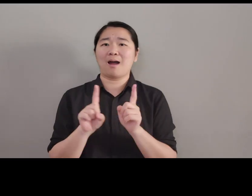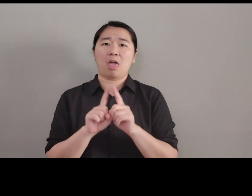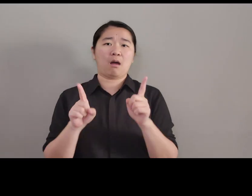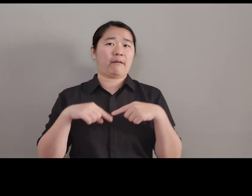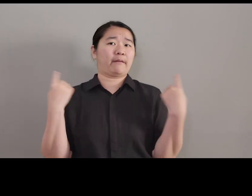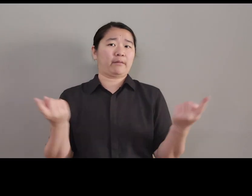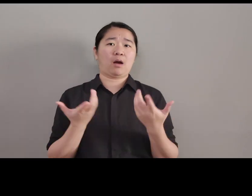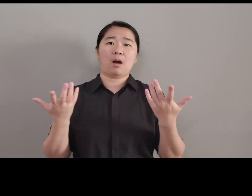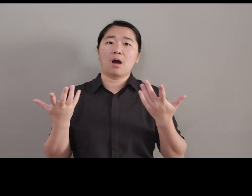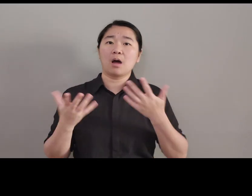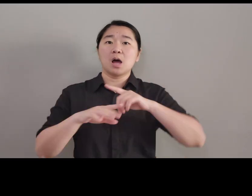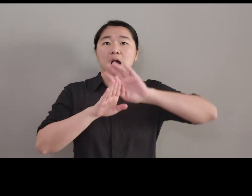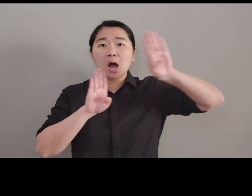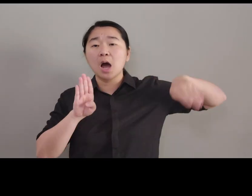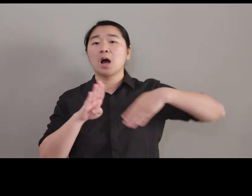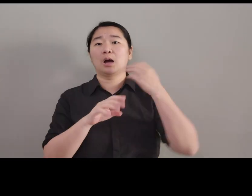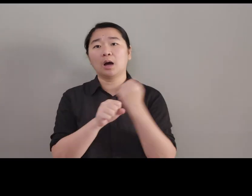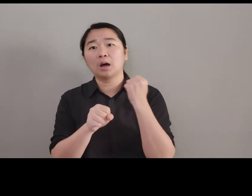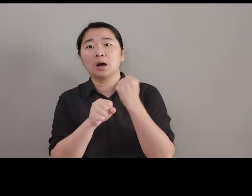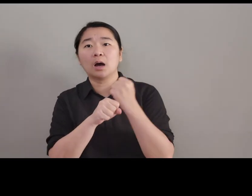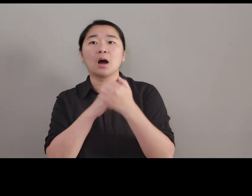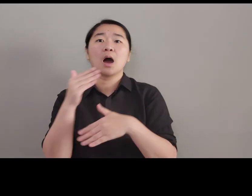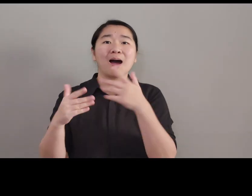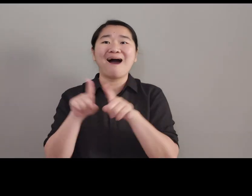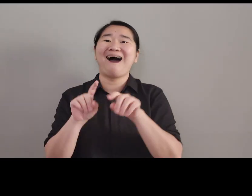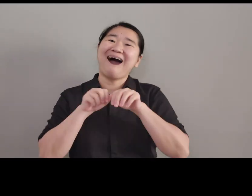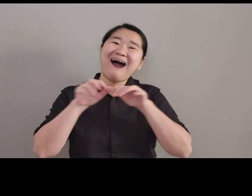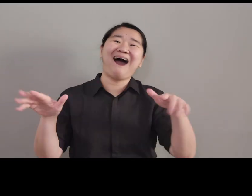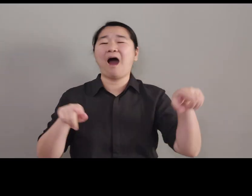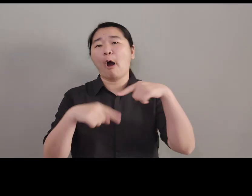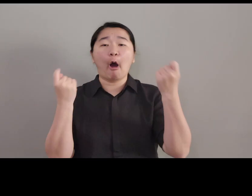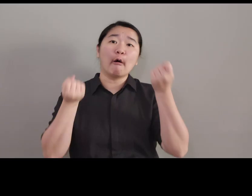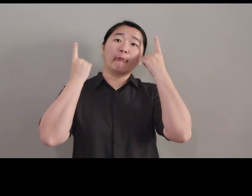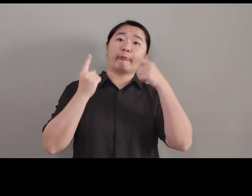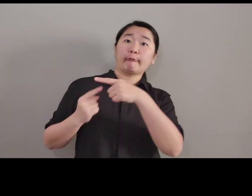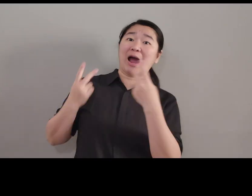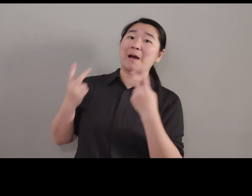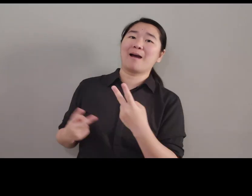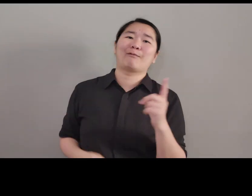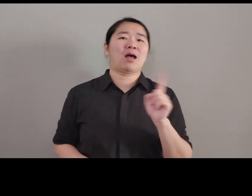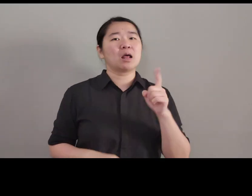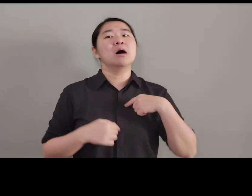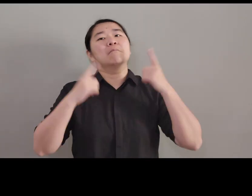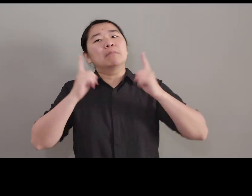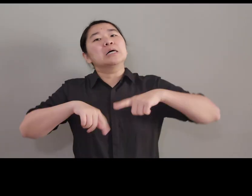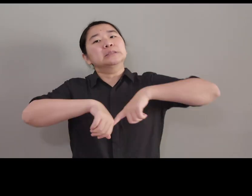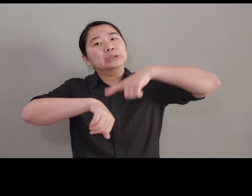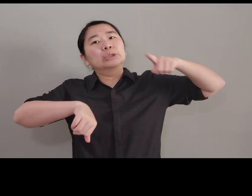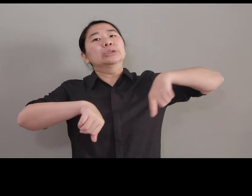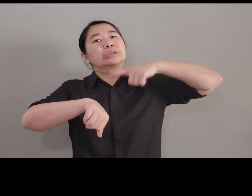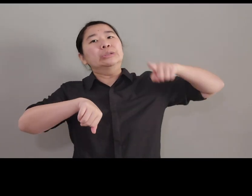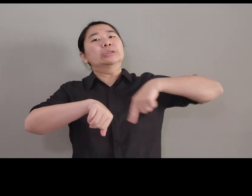day. We need more people to understand why this matters. I think that's where we should put,